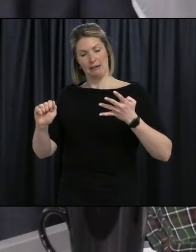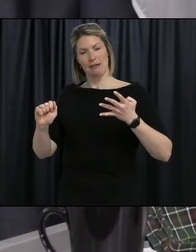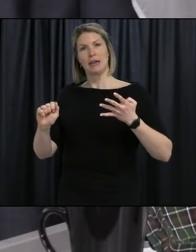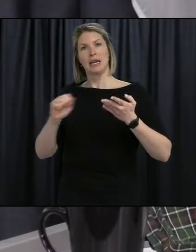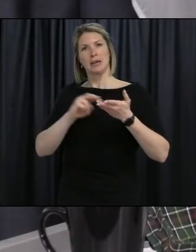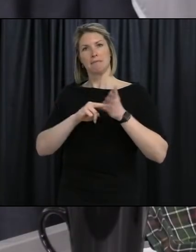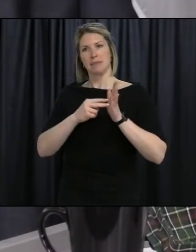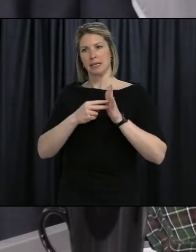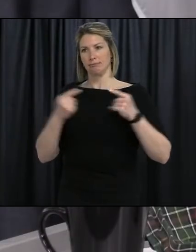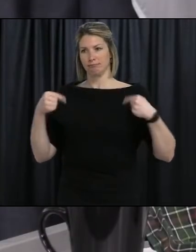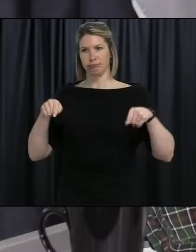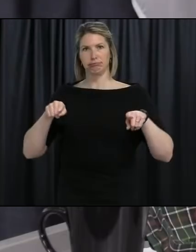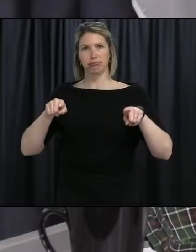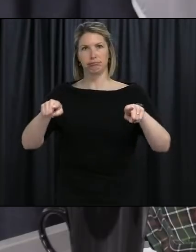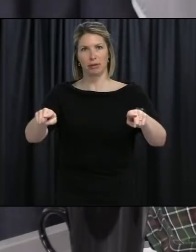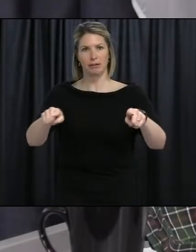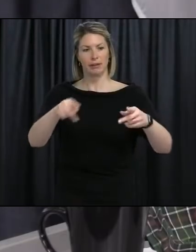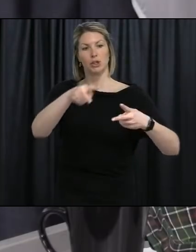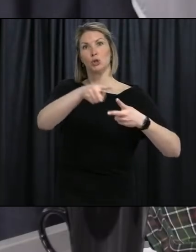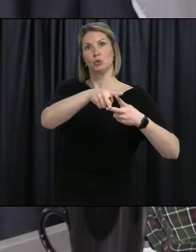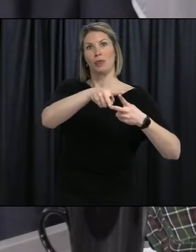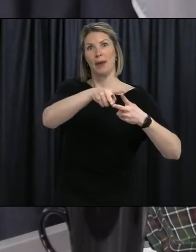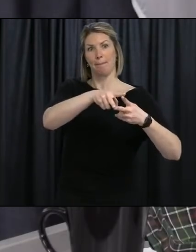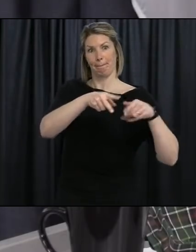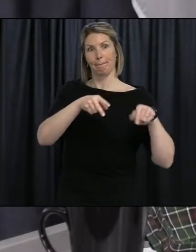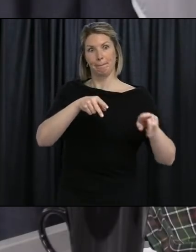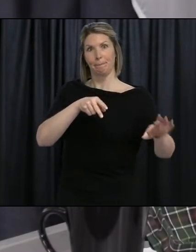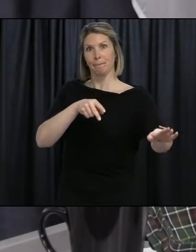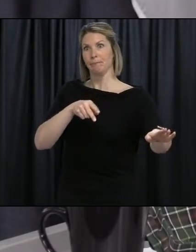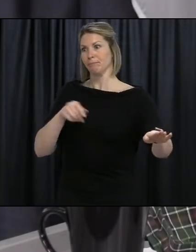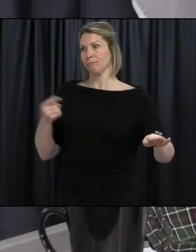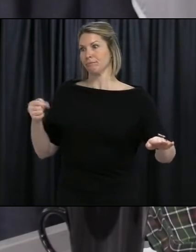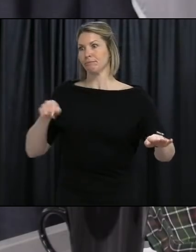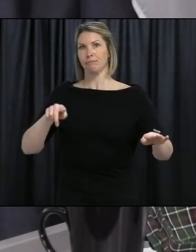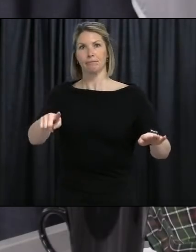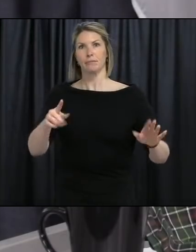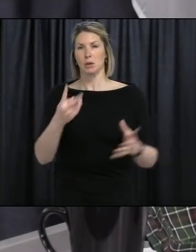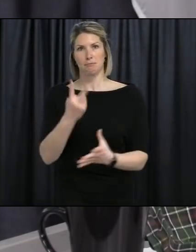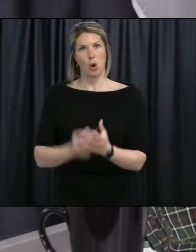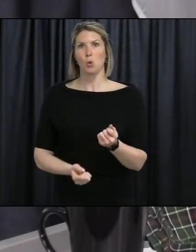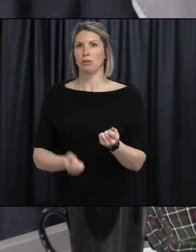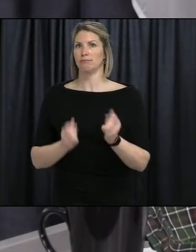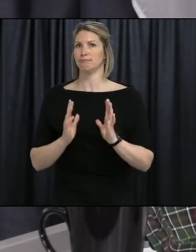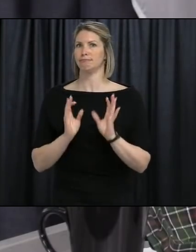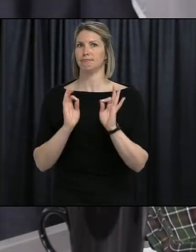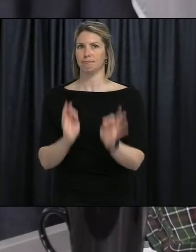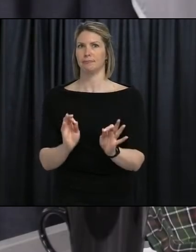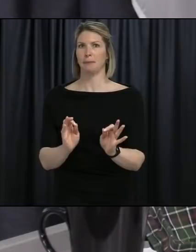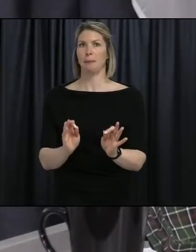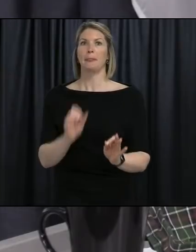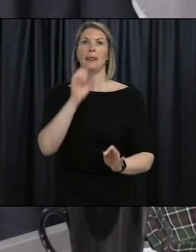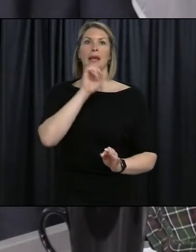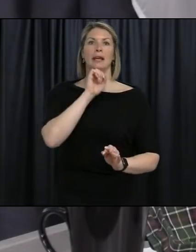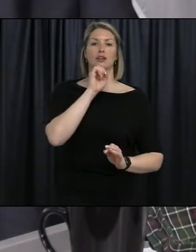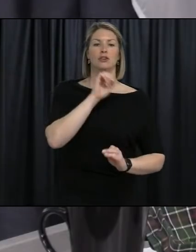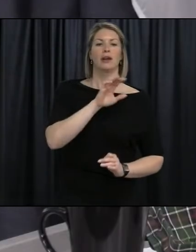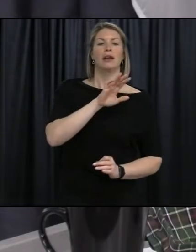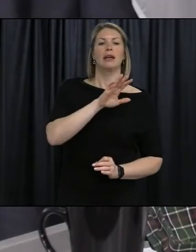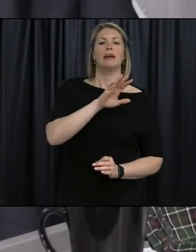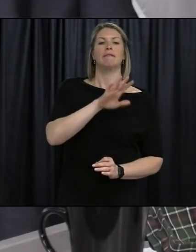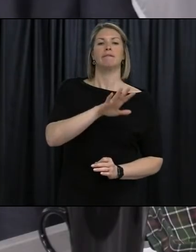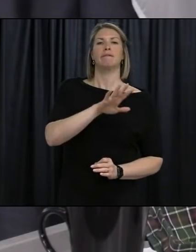now down through phase 2. And as Dr. Fitzgerald referenced, 65 to 69 will